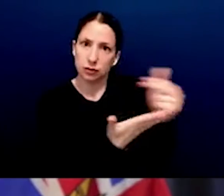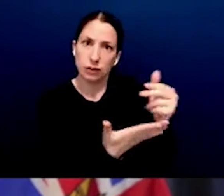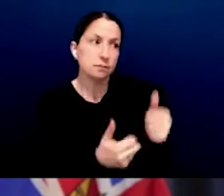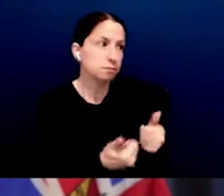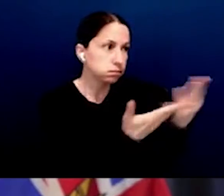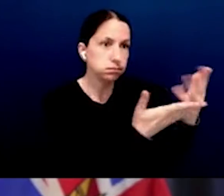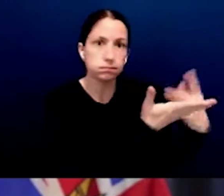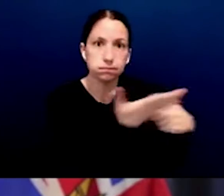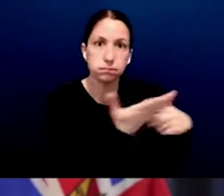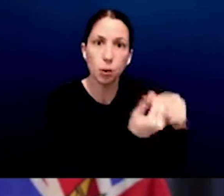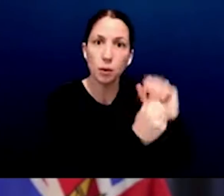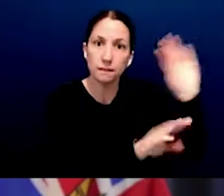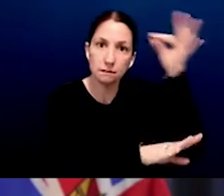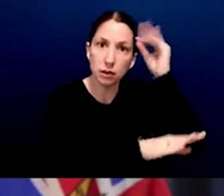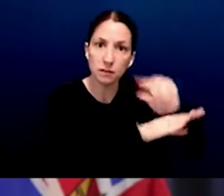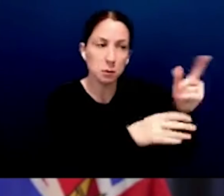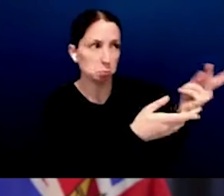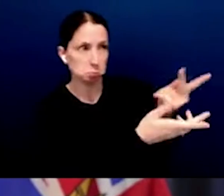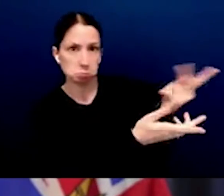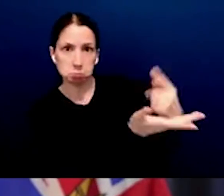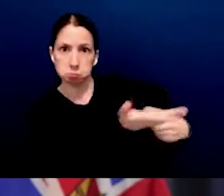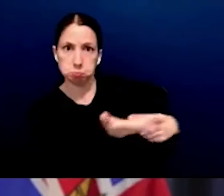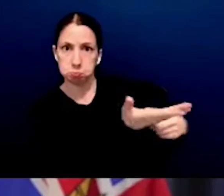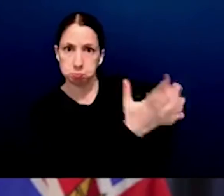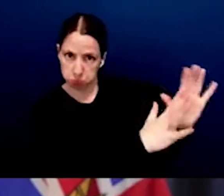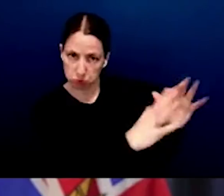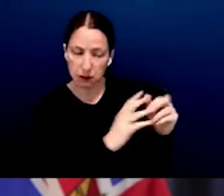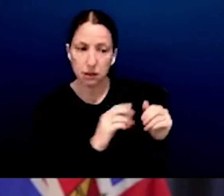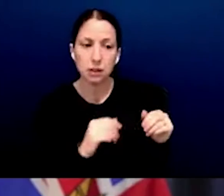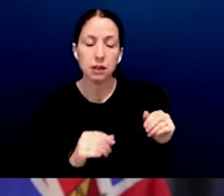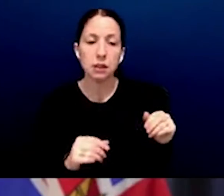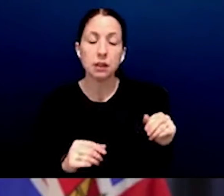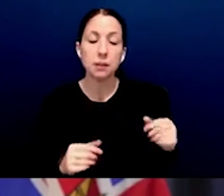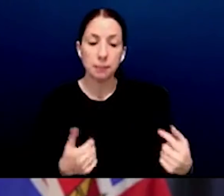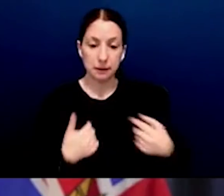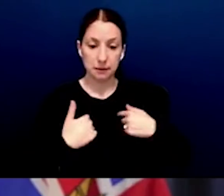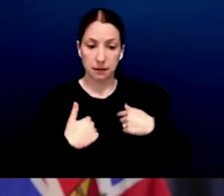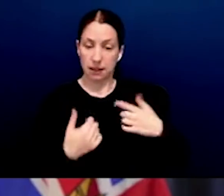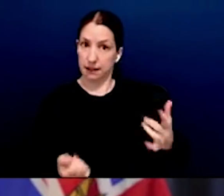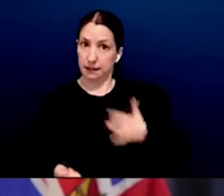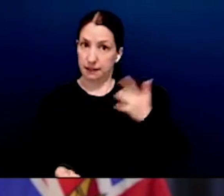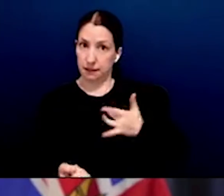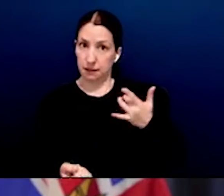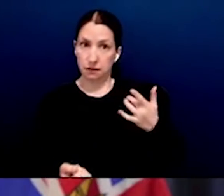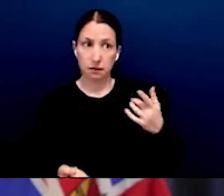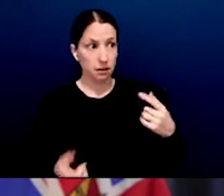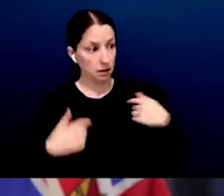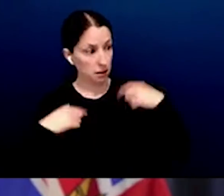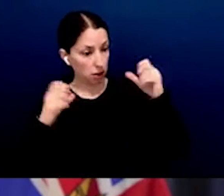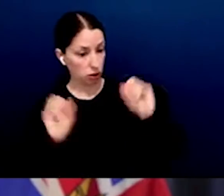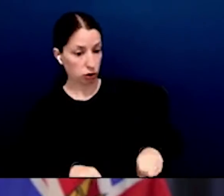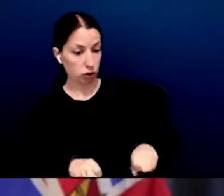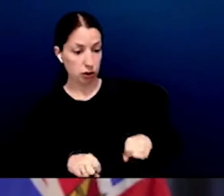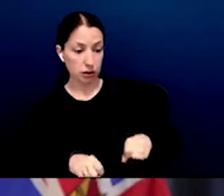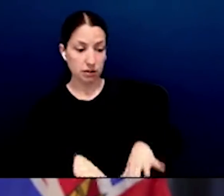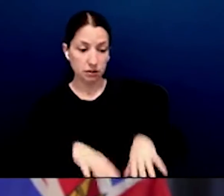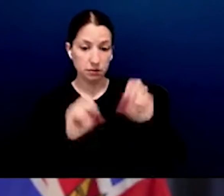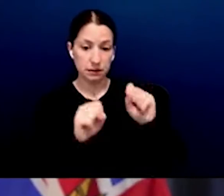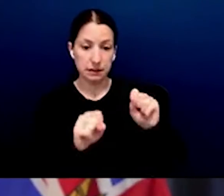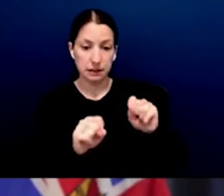issues with the federal government. I find the notion that I could go and get a test in